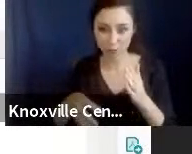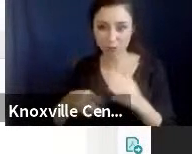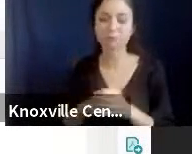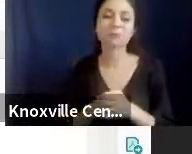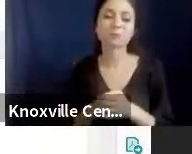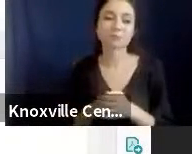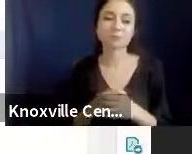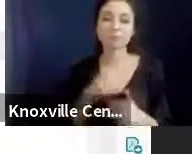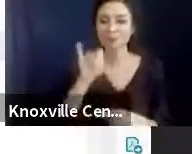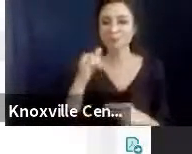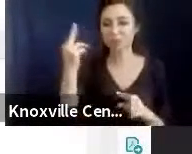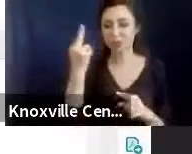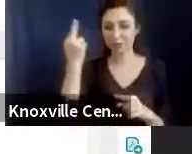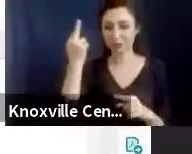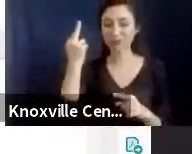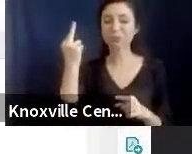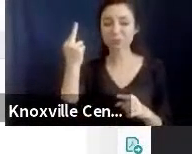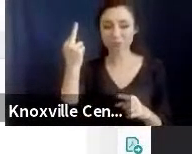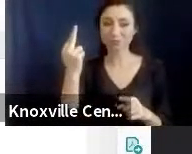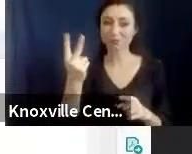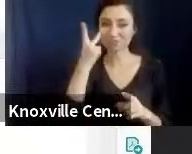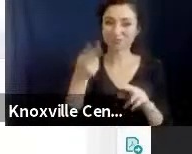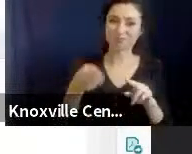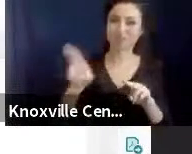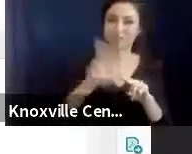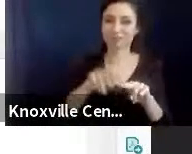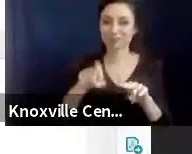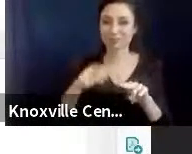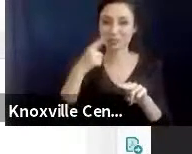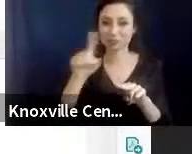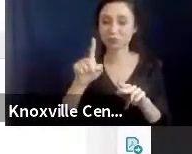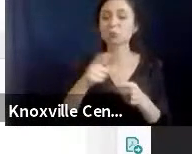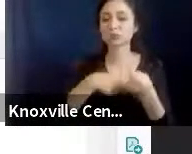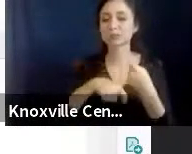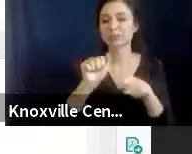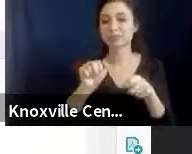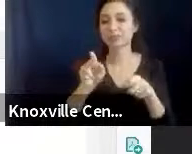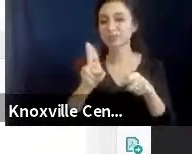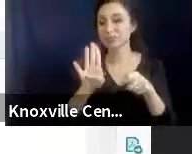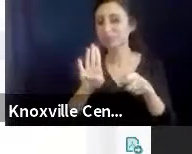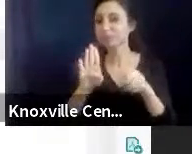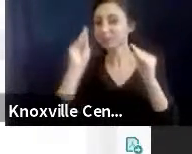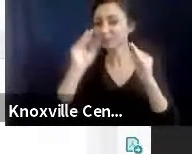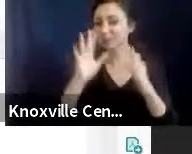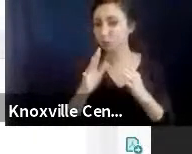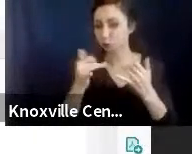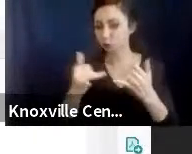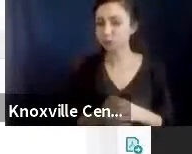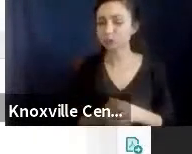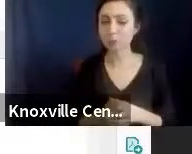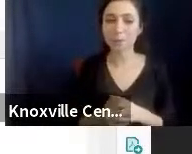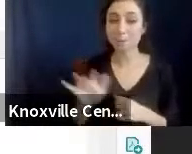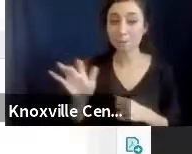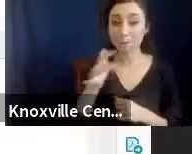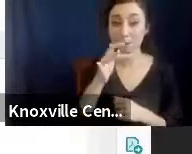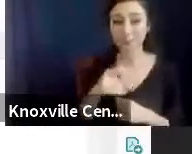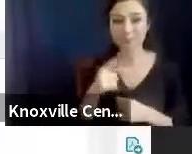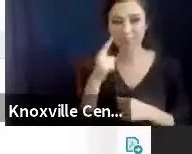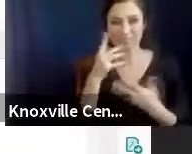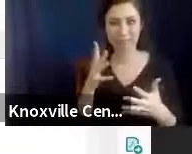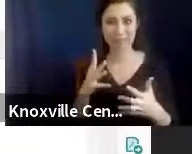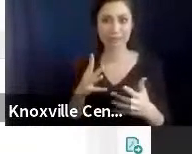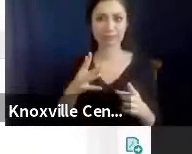this is why we are seeing an increased need for subs at this time. Next slide. I think that's